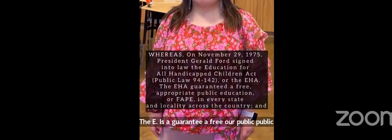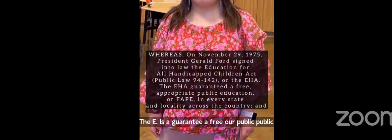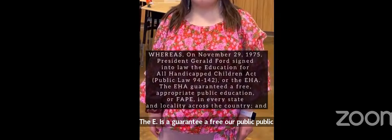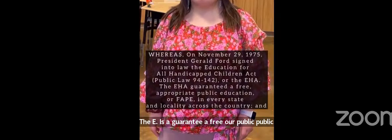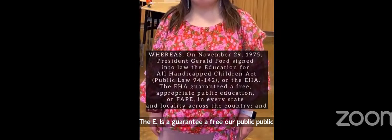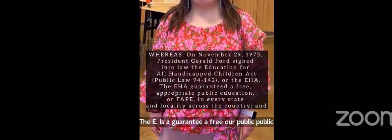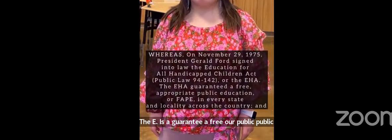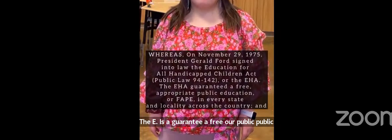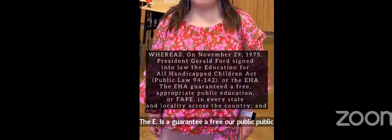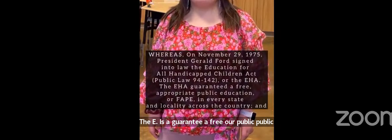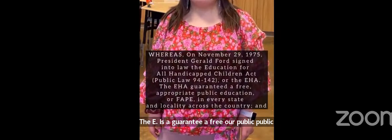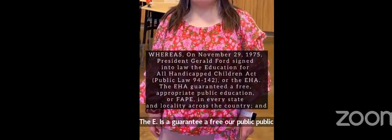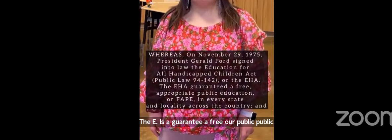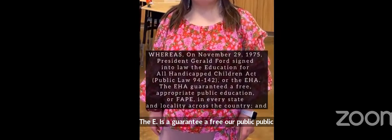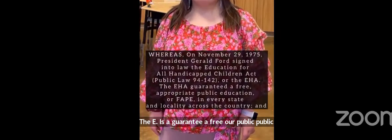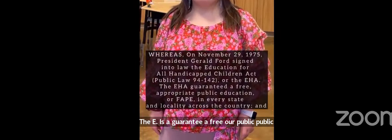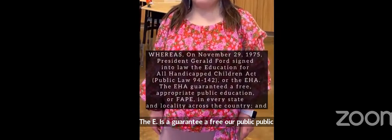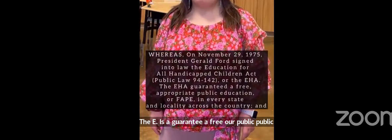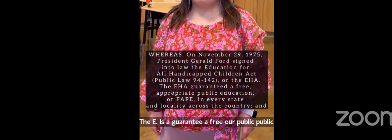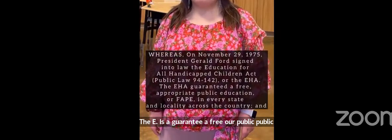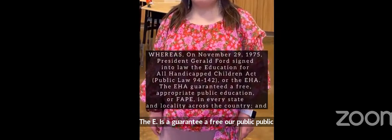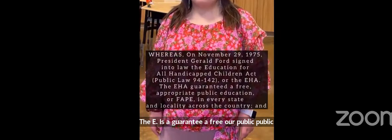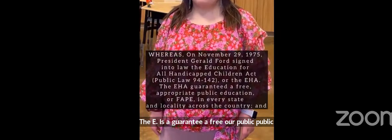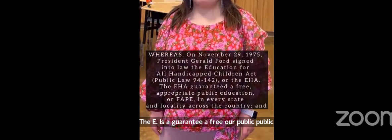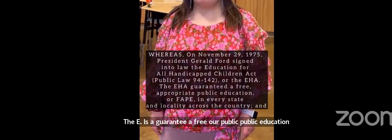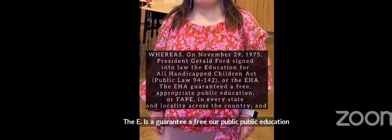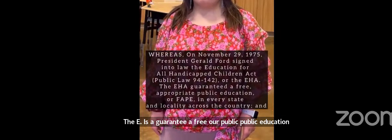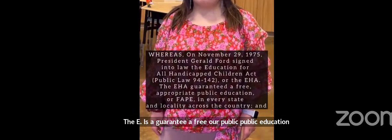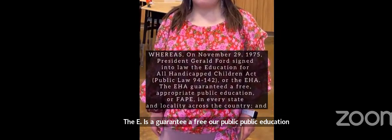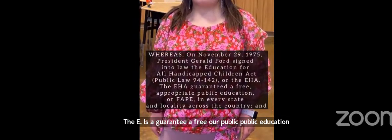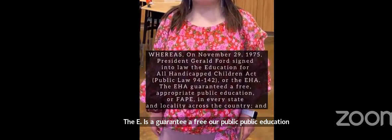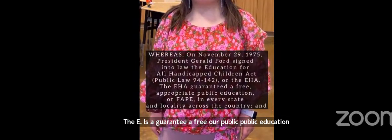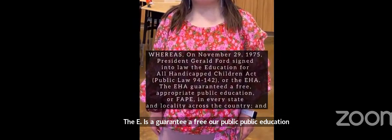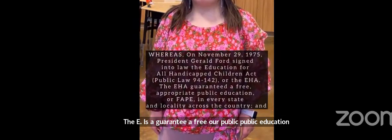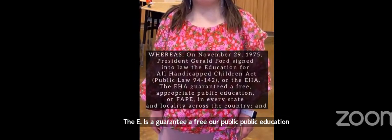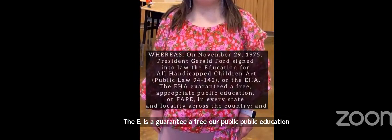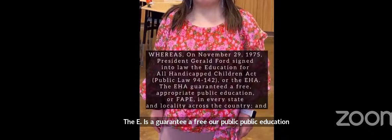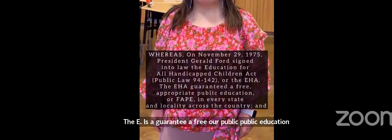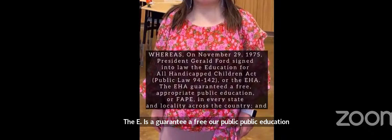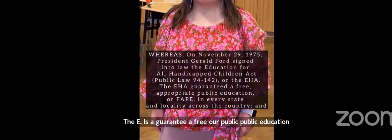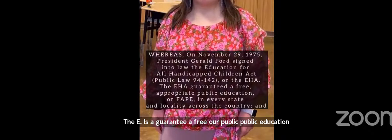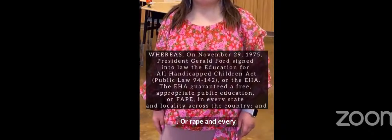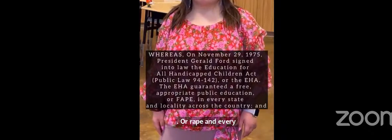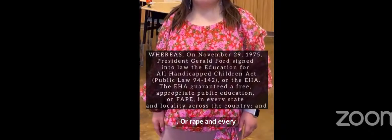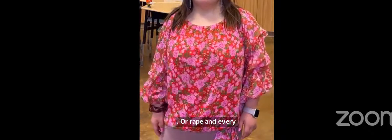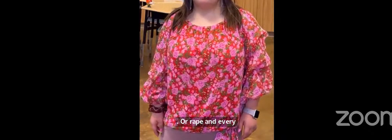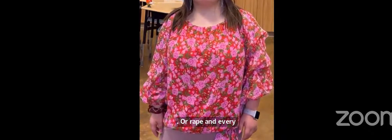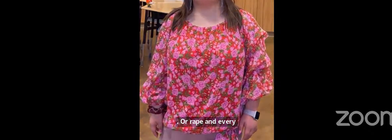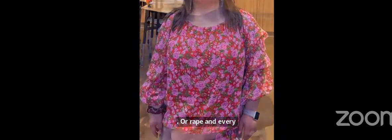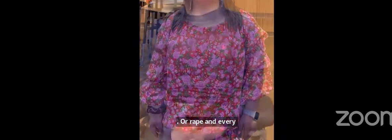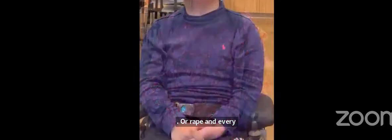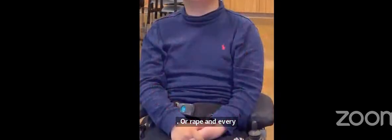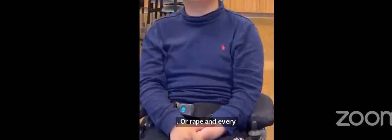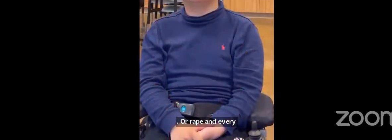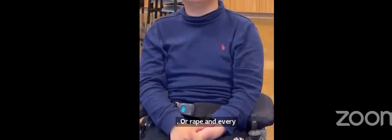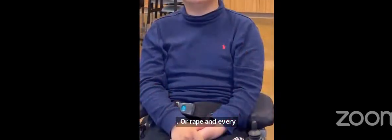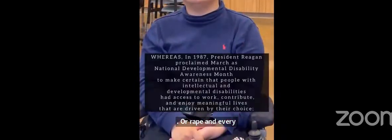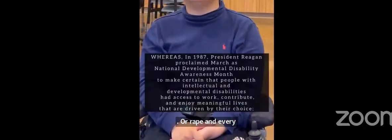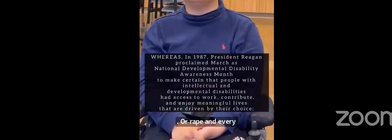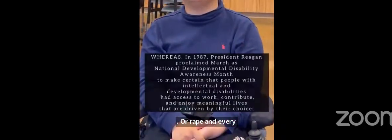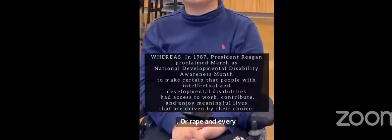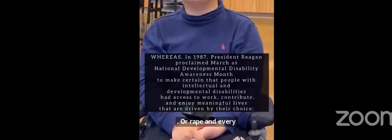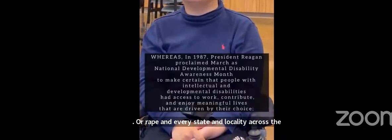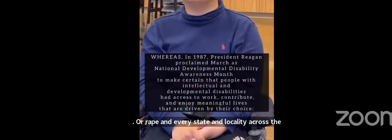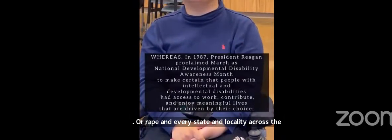education for rape in every state and locality across the country. And